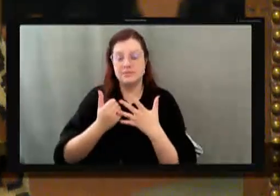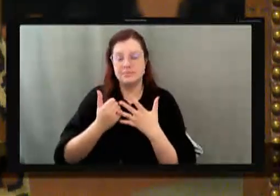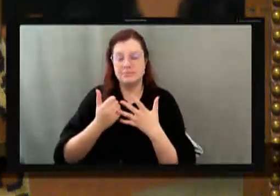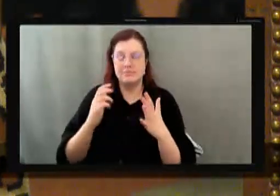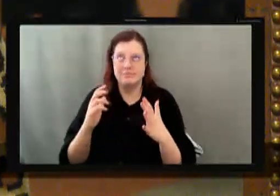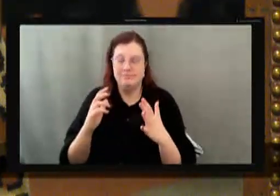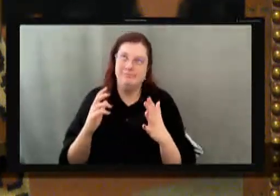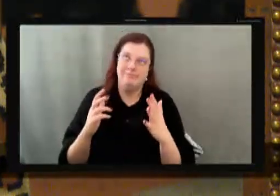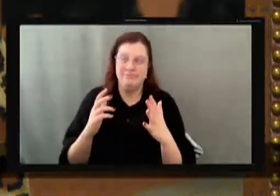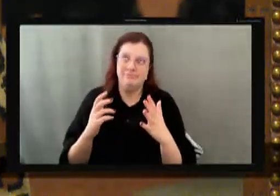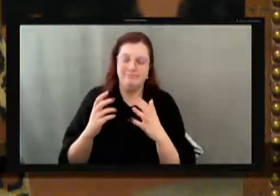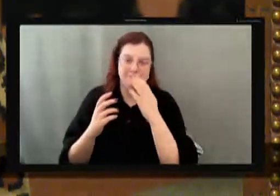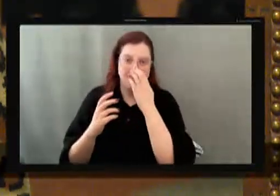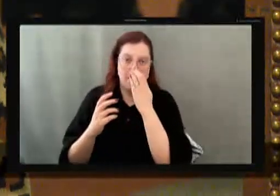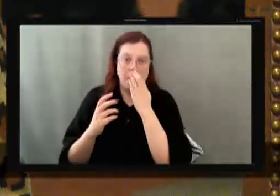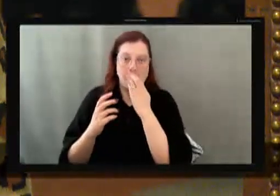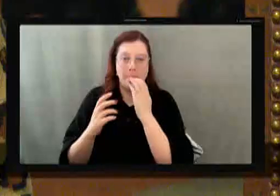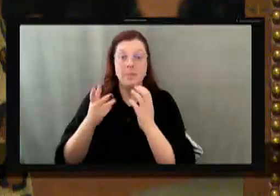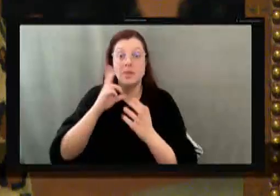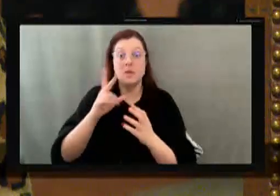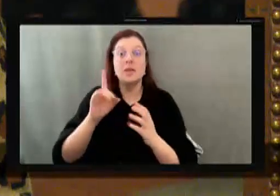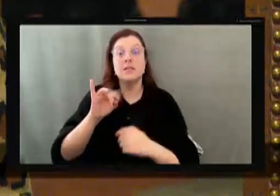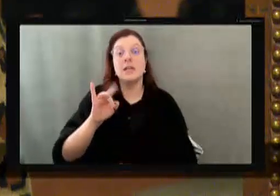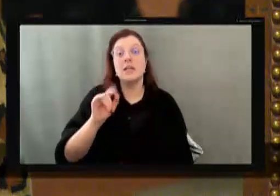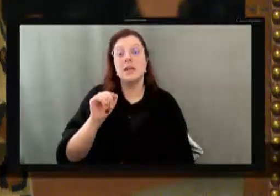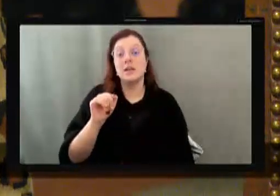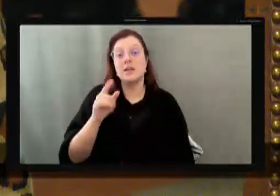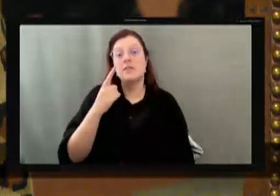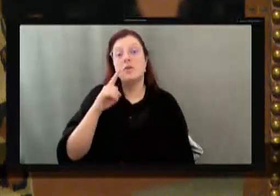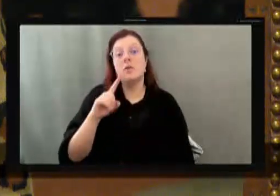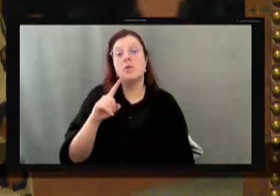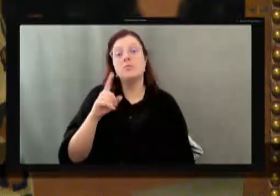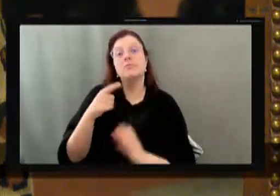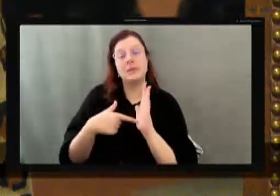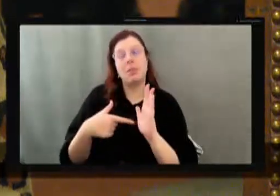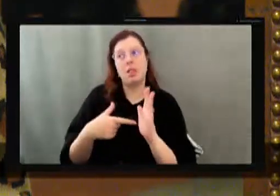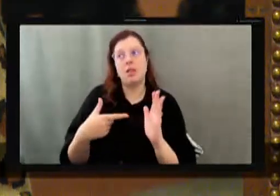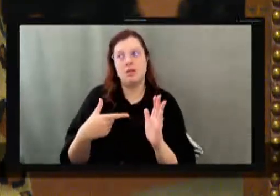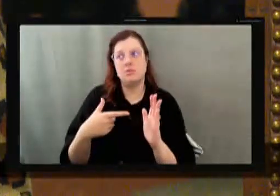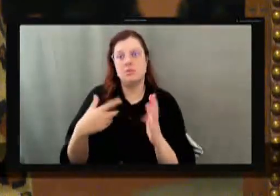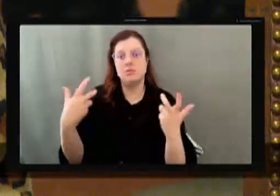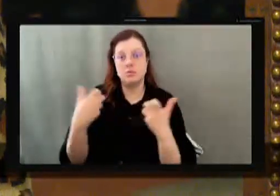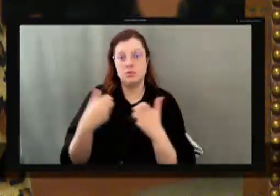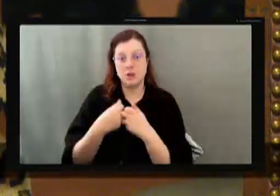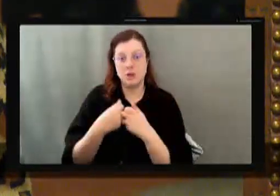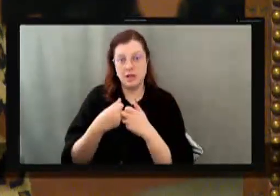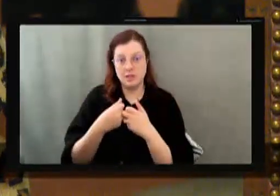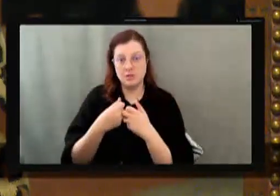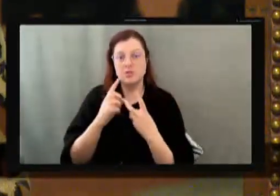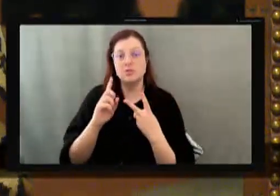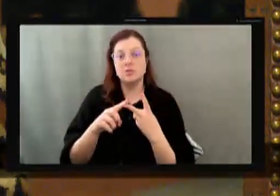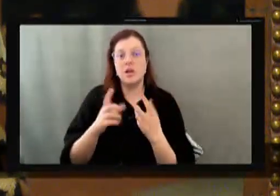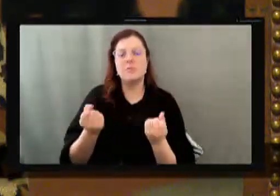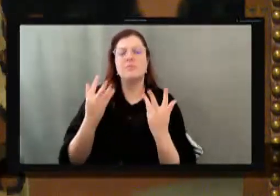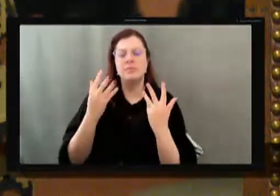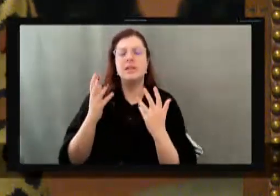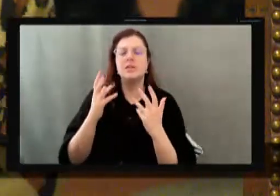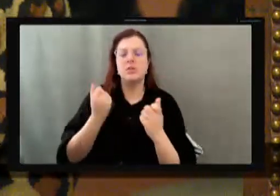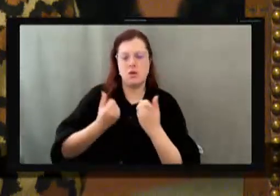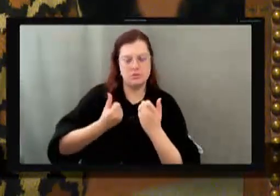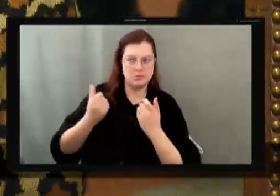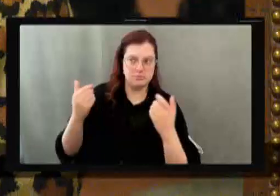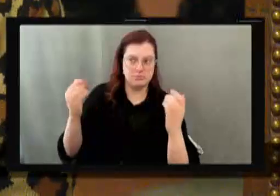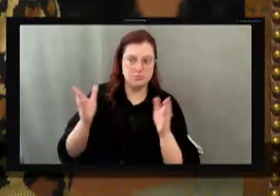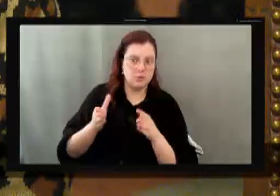prioritization, we look at data like crash data, number of vehicles on a street. You know, we make sure that those projects